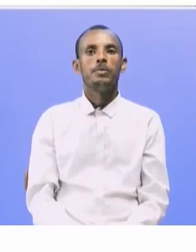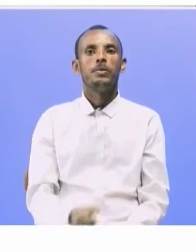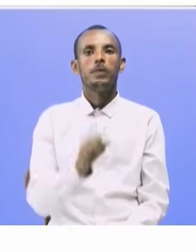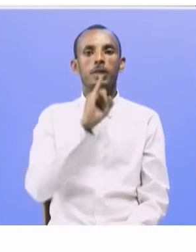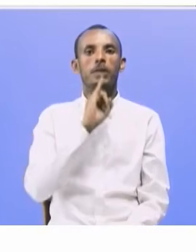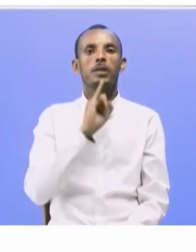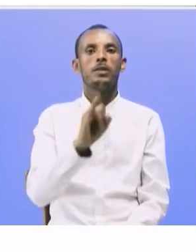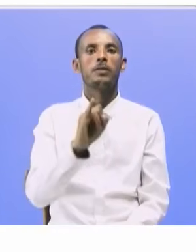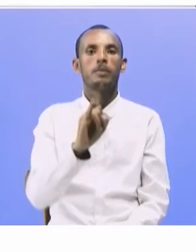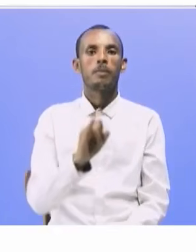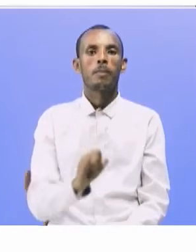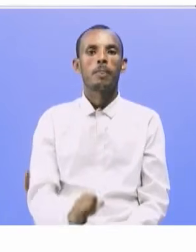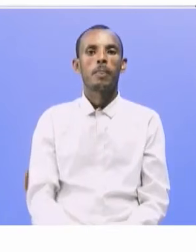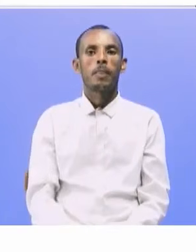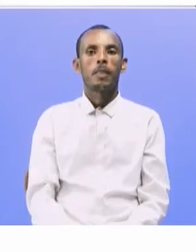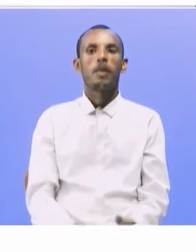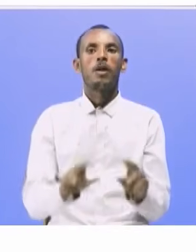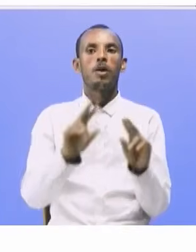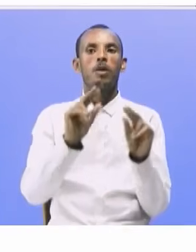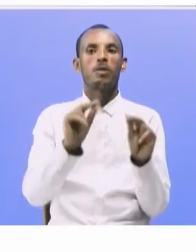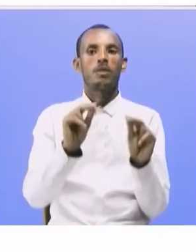is not